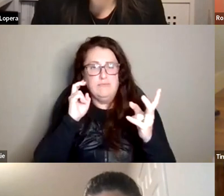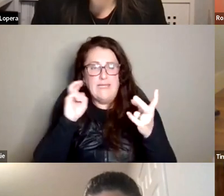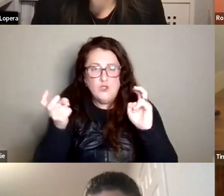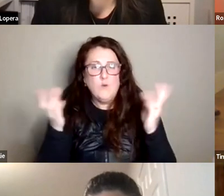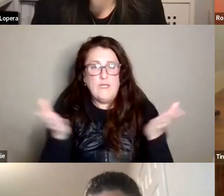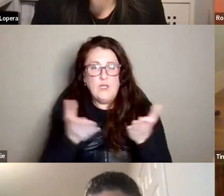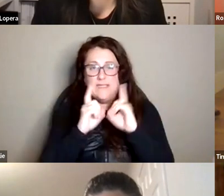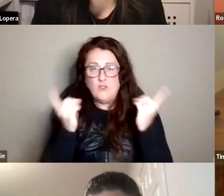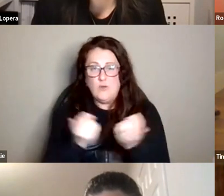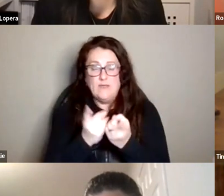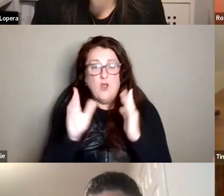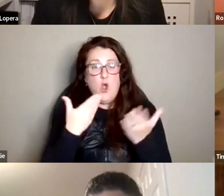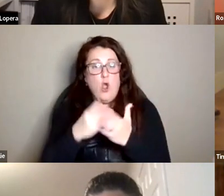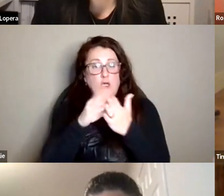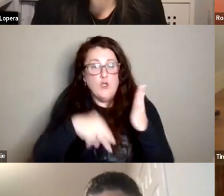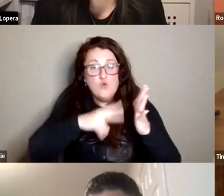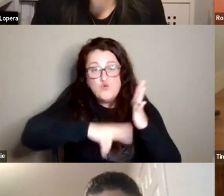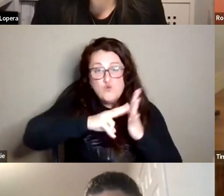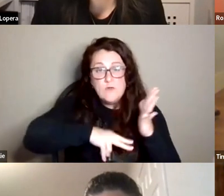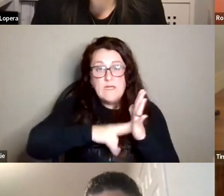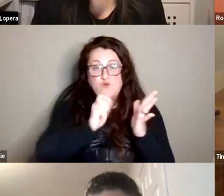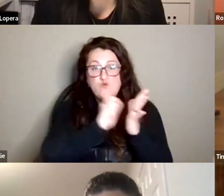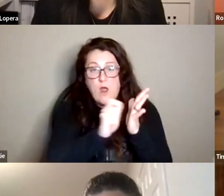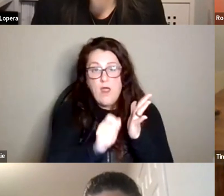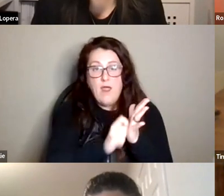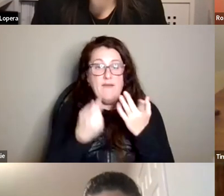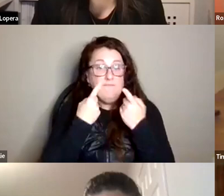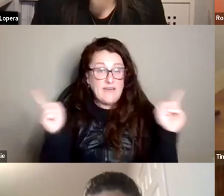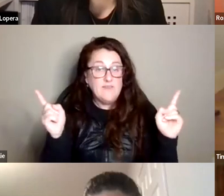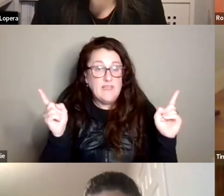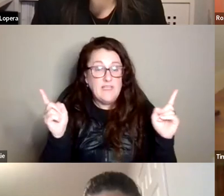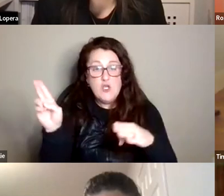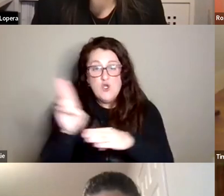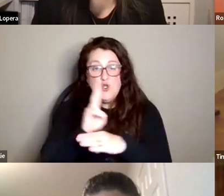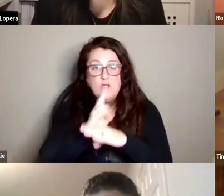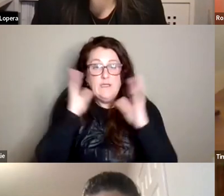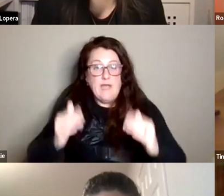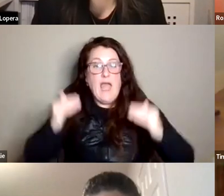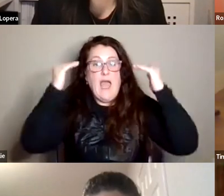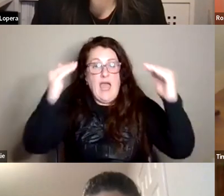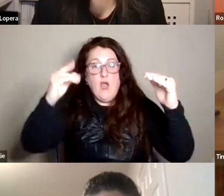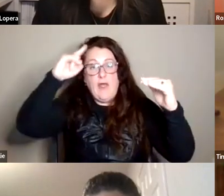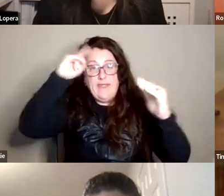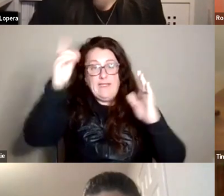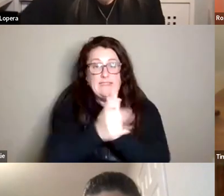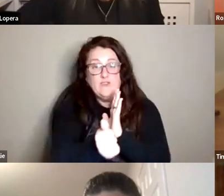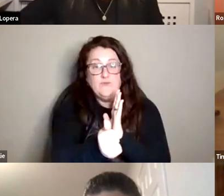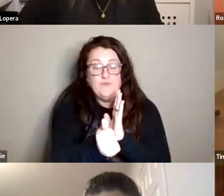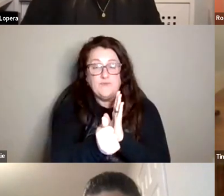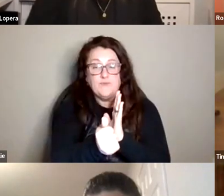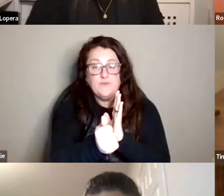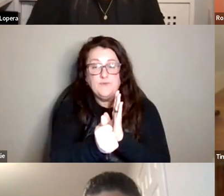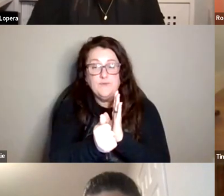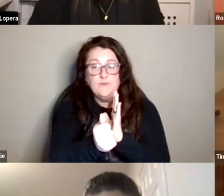unless our children are able to read and write effectively using their higher order thinking skills, and particularly with